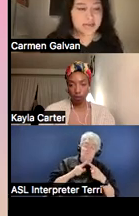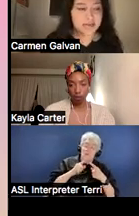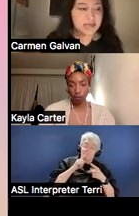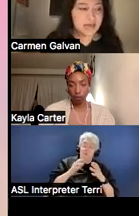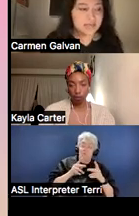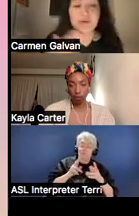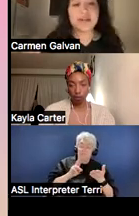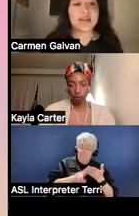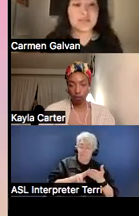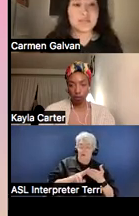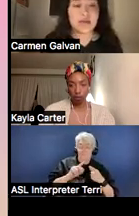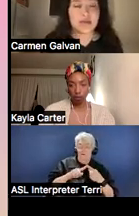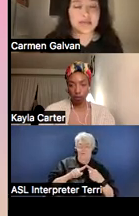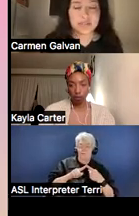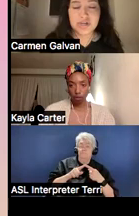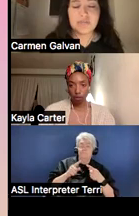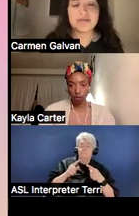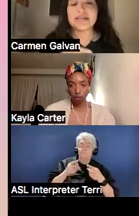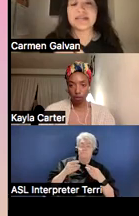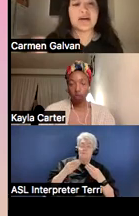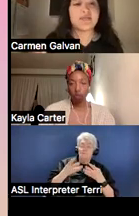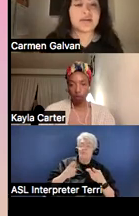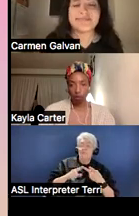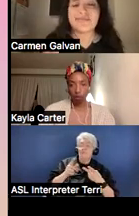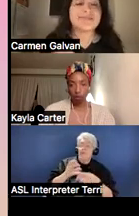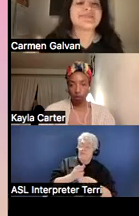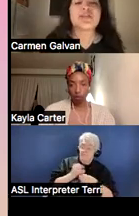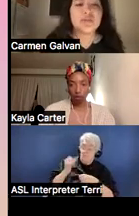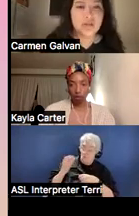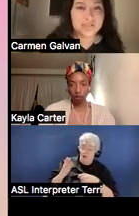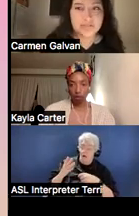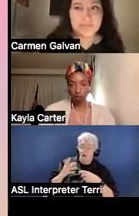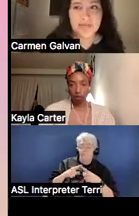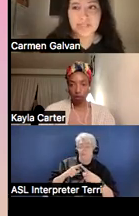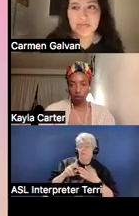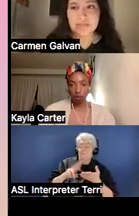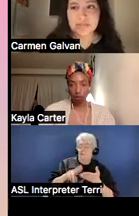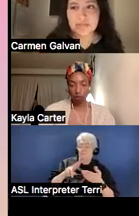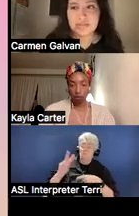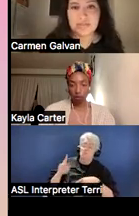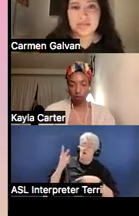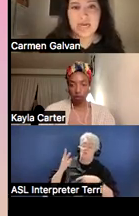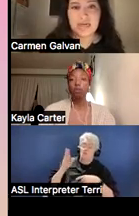providing, like when they get the job, they sign off on giving $2 of their paycheck,